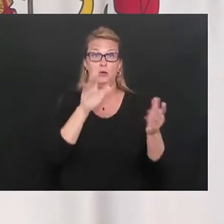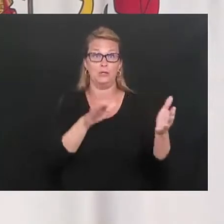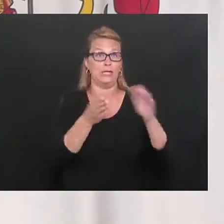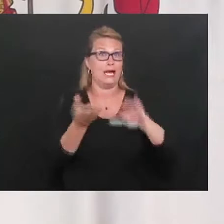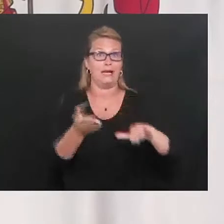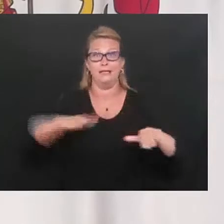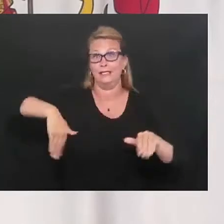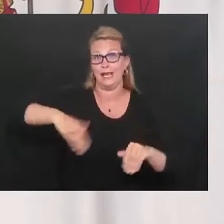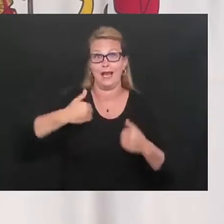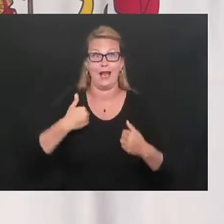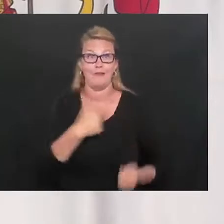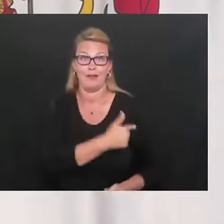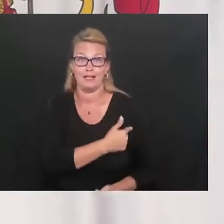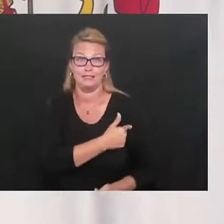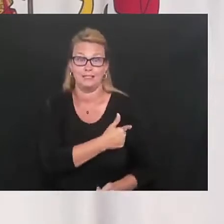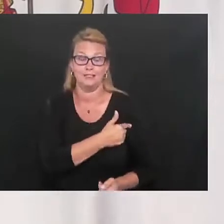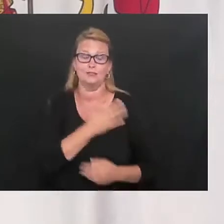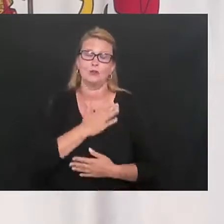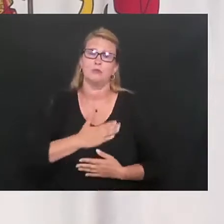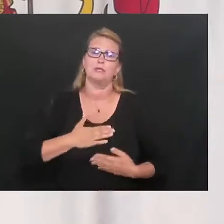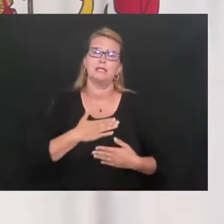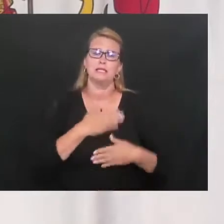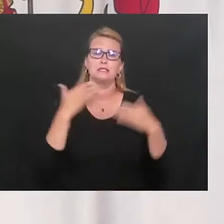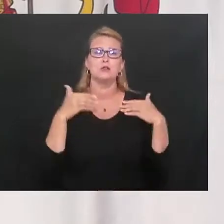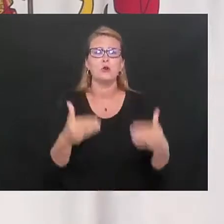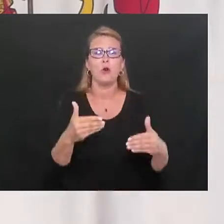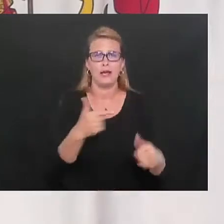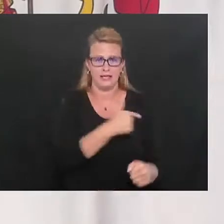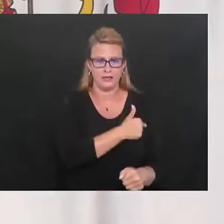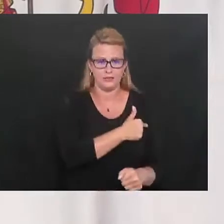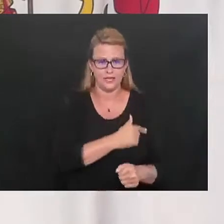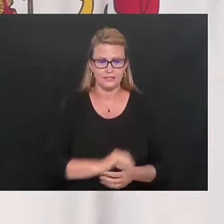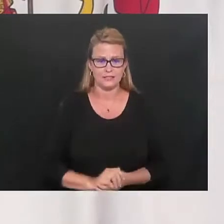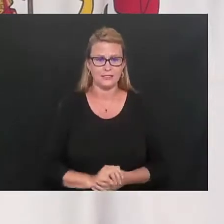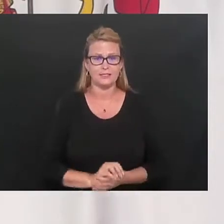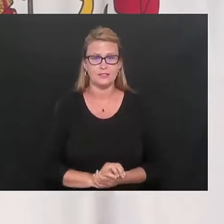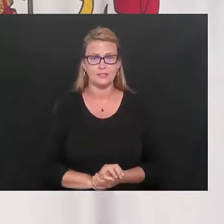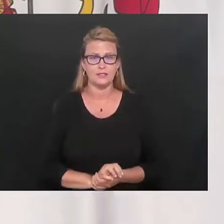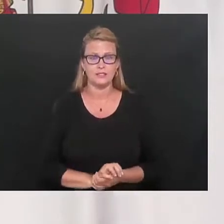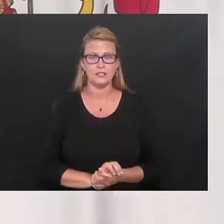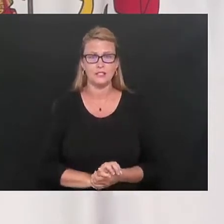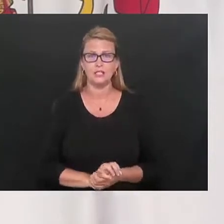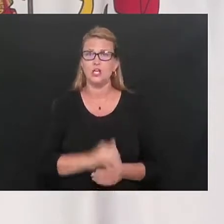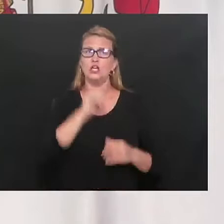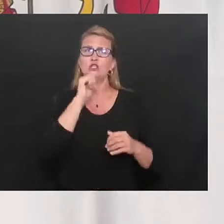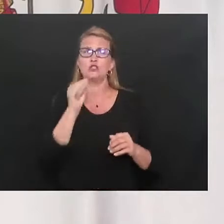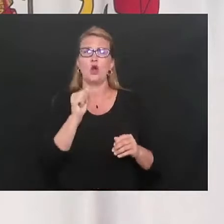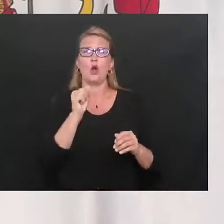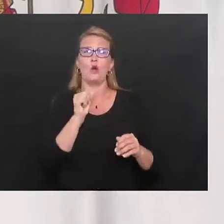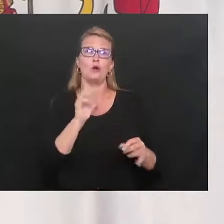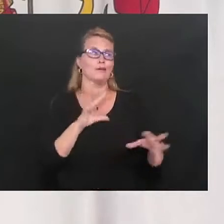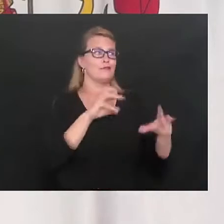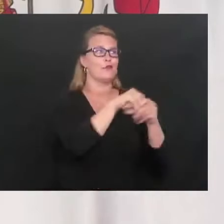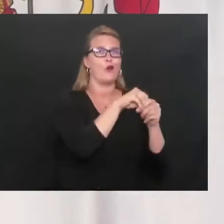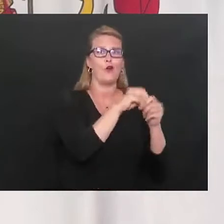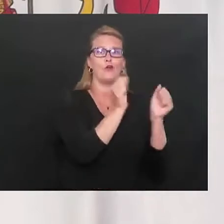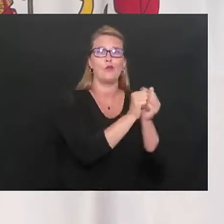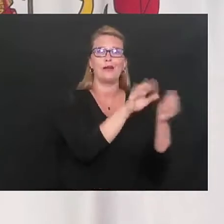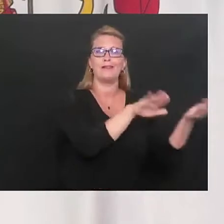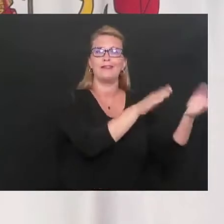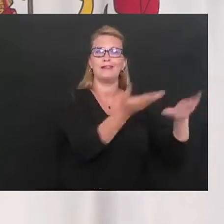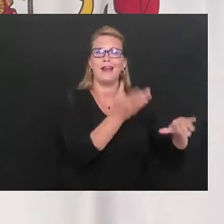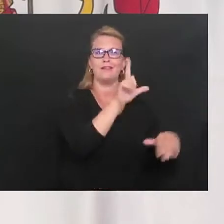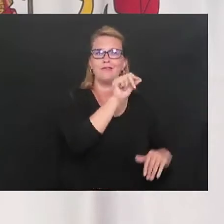please get vaccinated. Don't enroll yourself every day in the death drawing. Try to